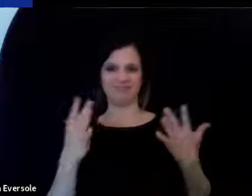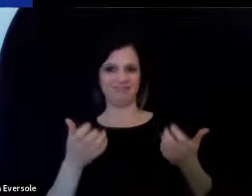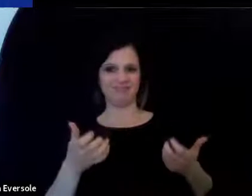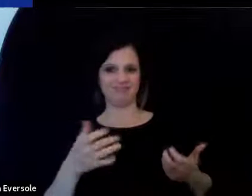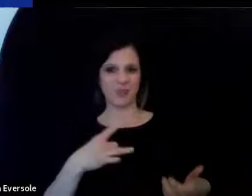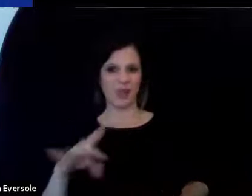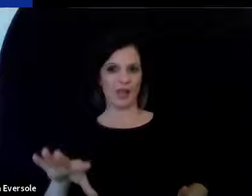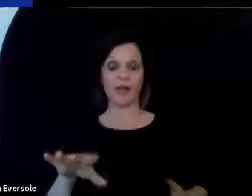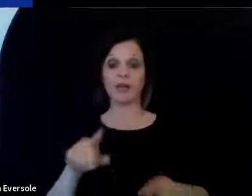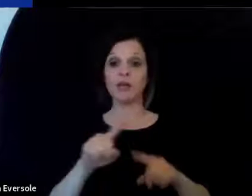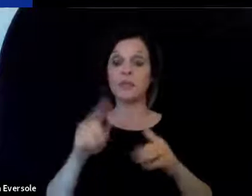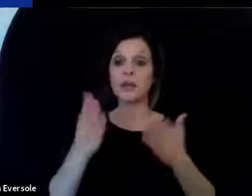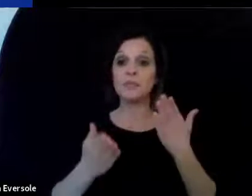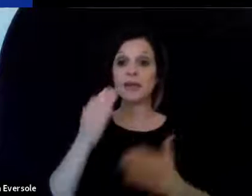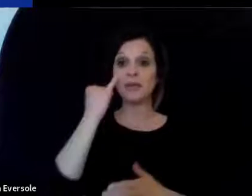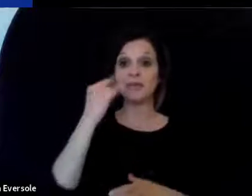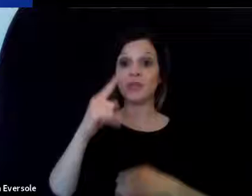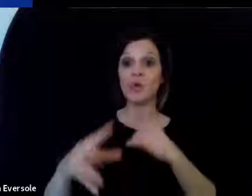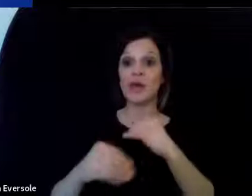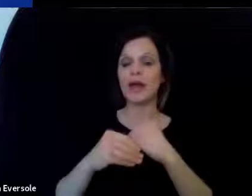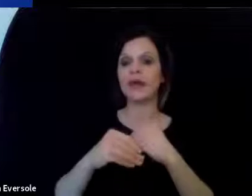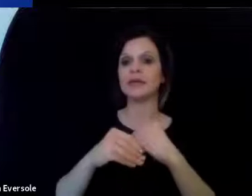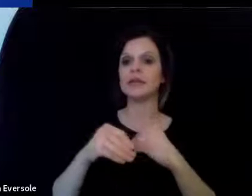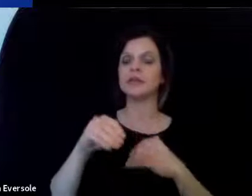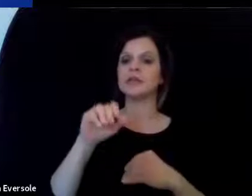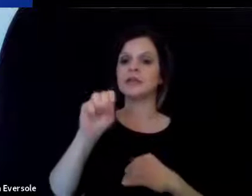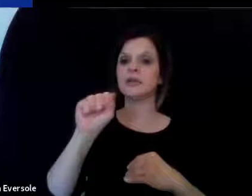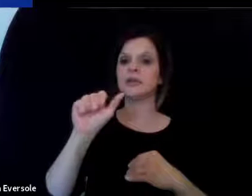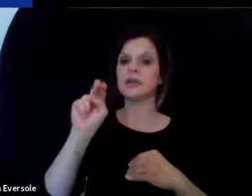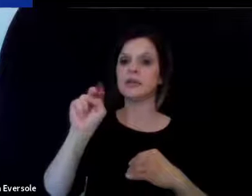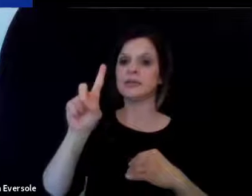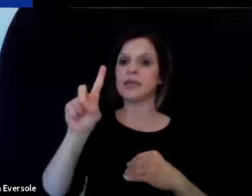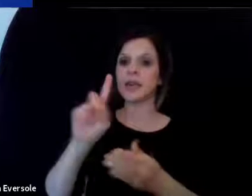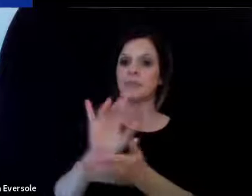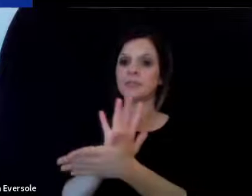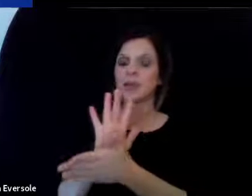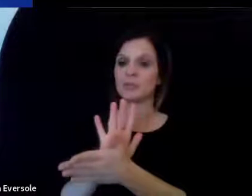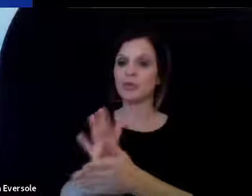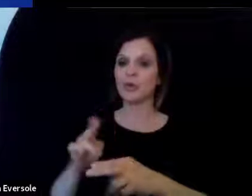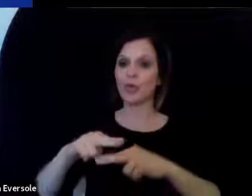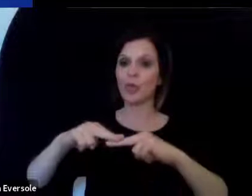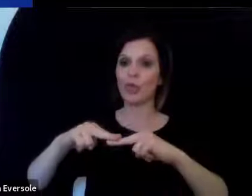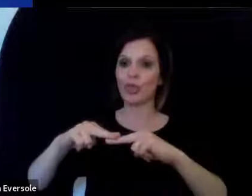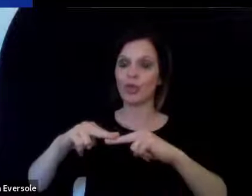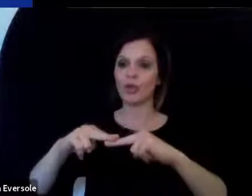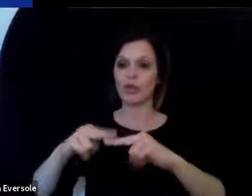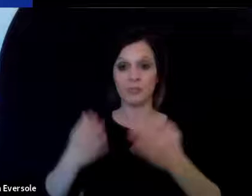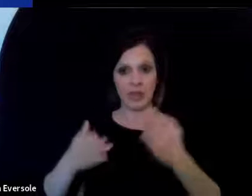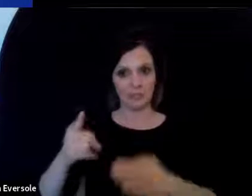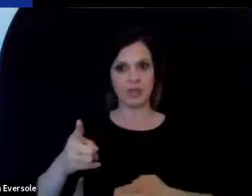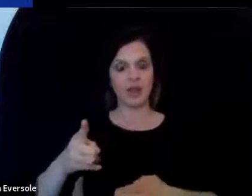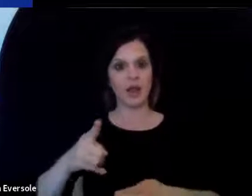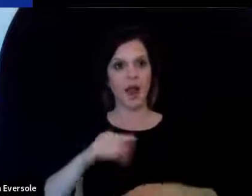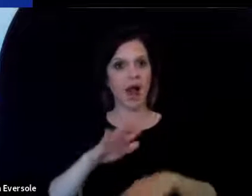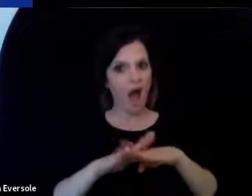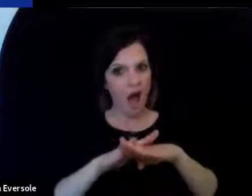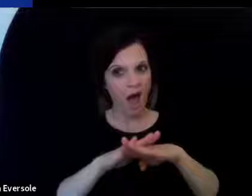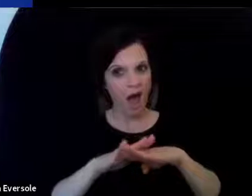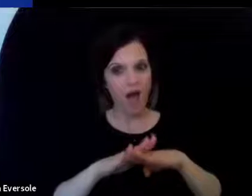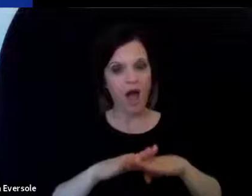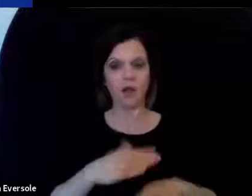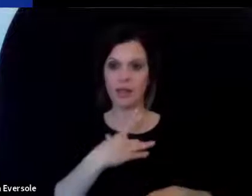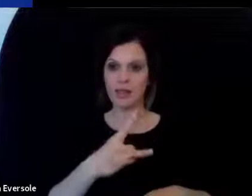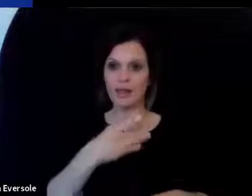and stick it on the top and give varying textures to the sandpaper, that they may enjoy it better. Or it could be